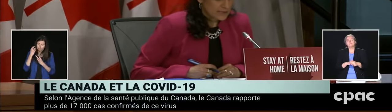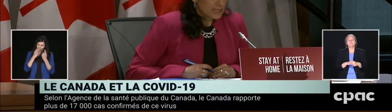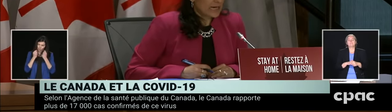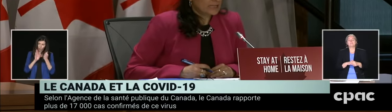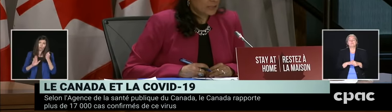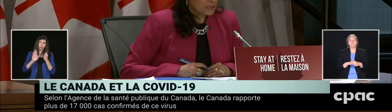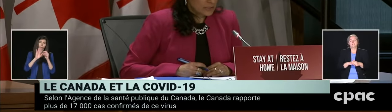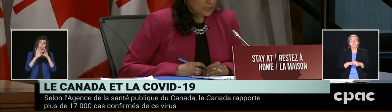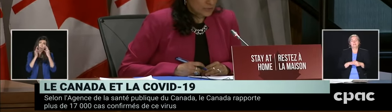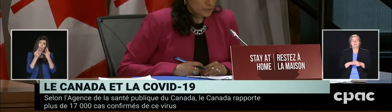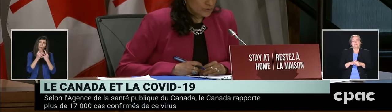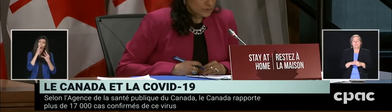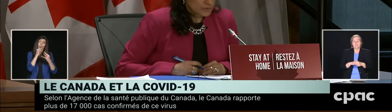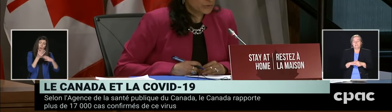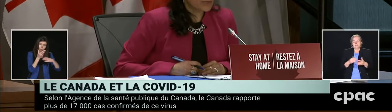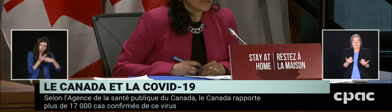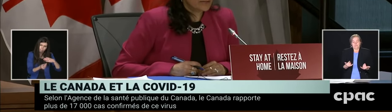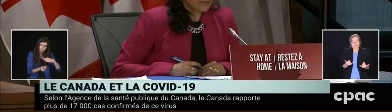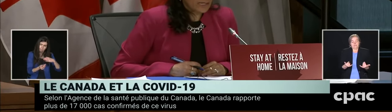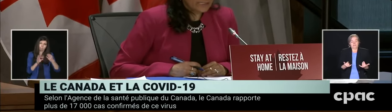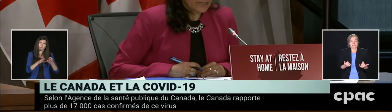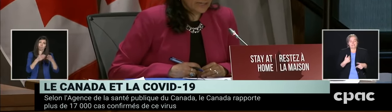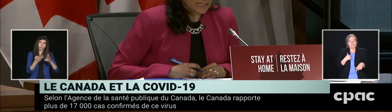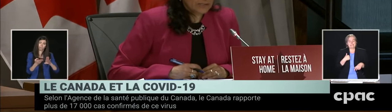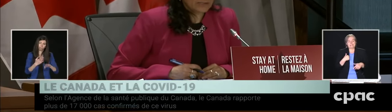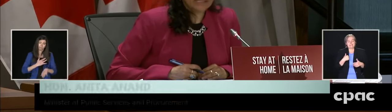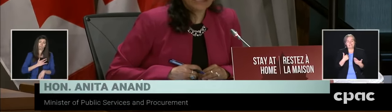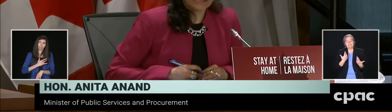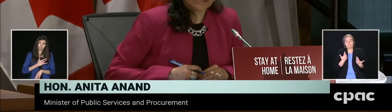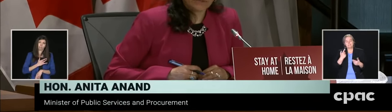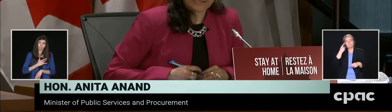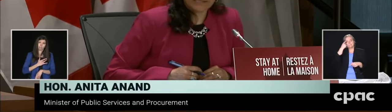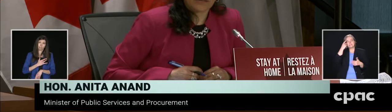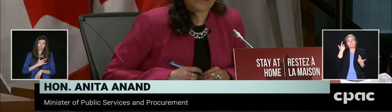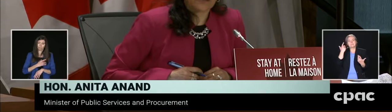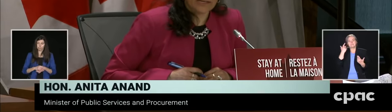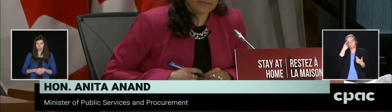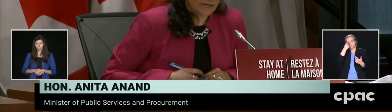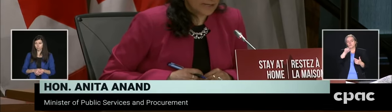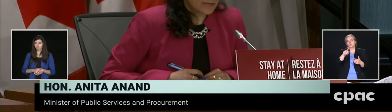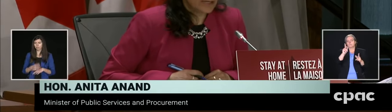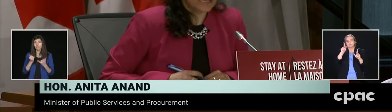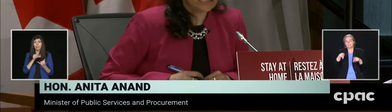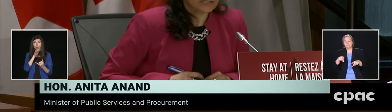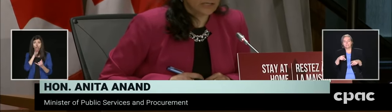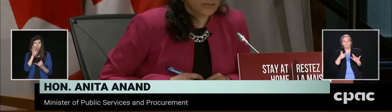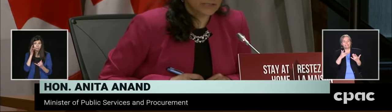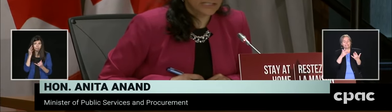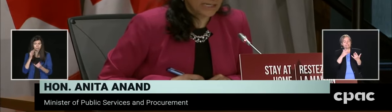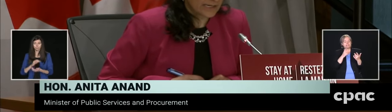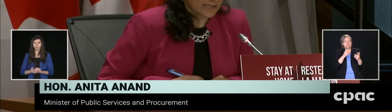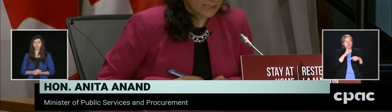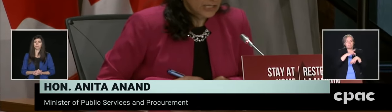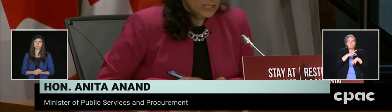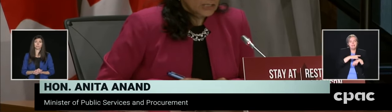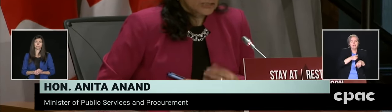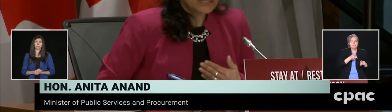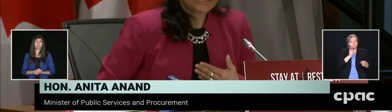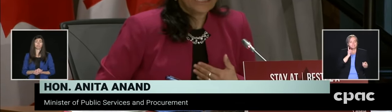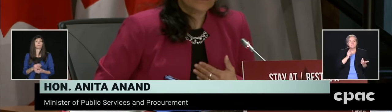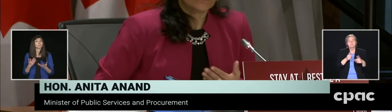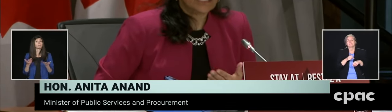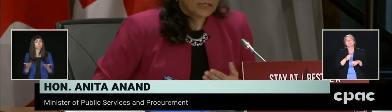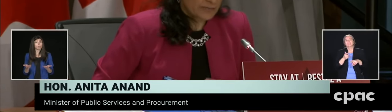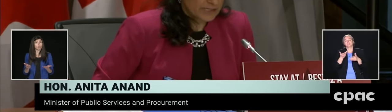ones. Alors que nous continuons à travailler dans cette situation vraiment extraordinaire,